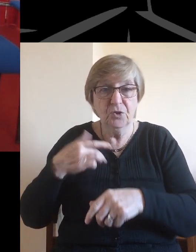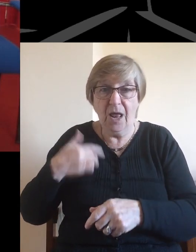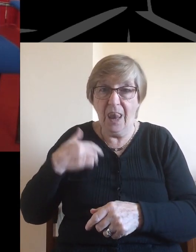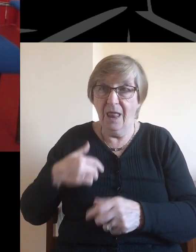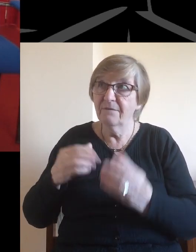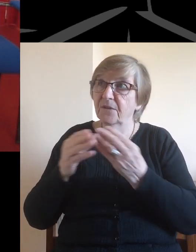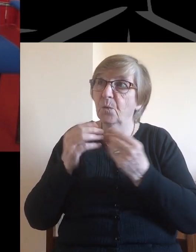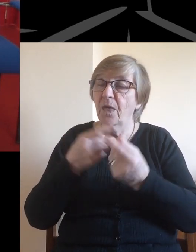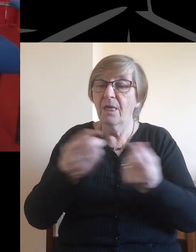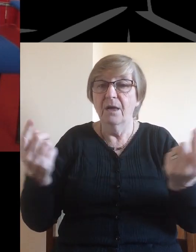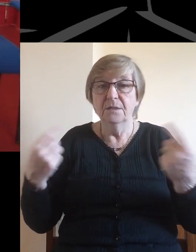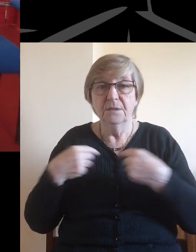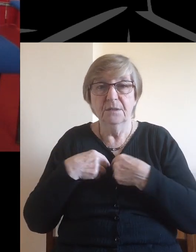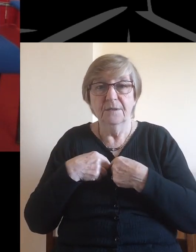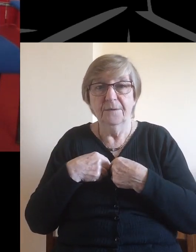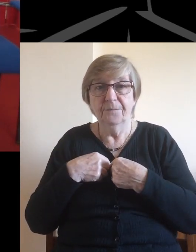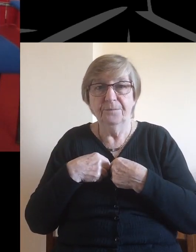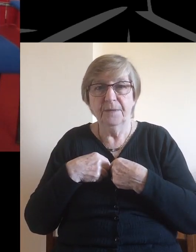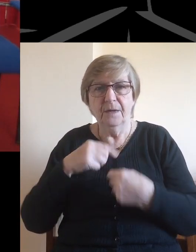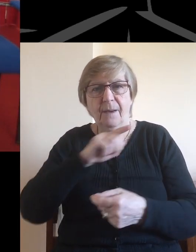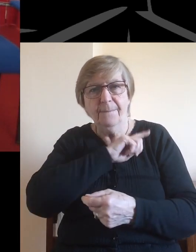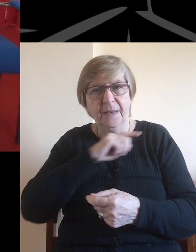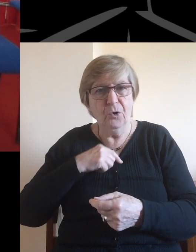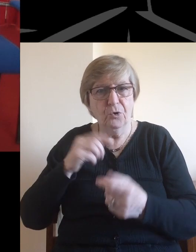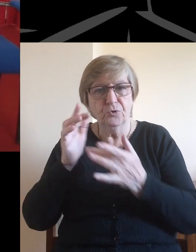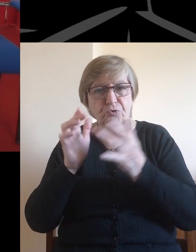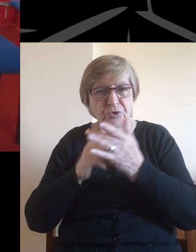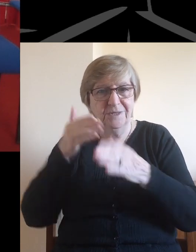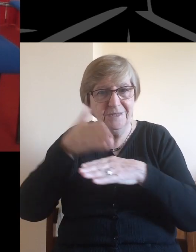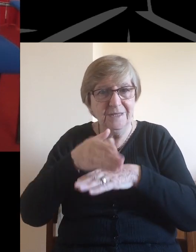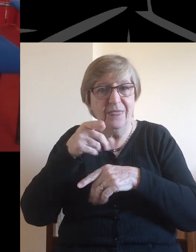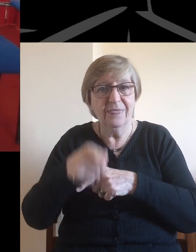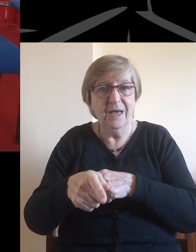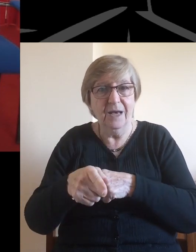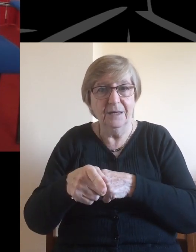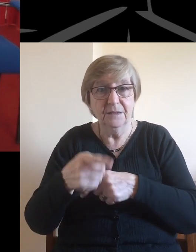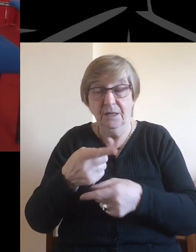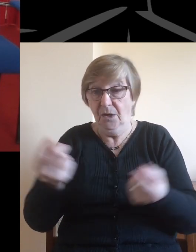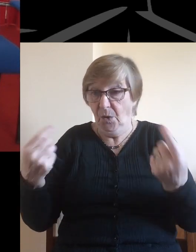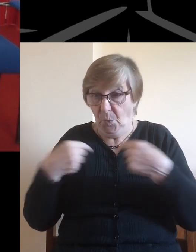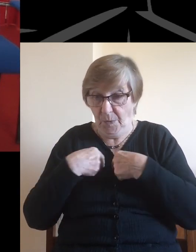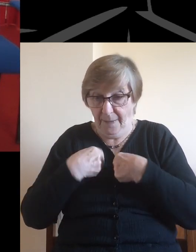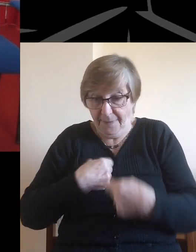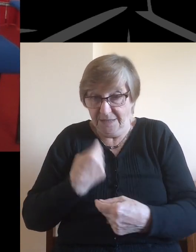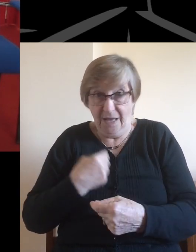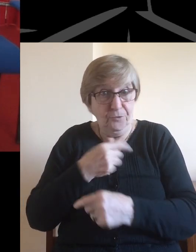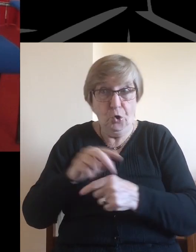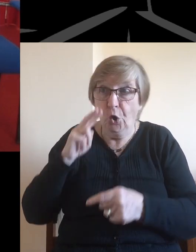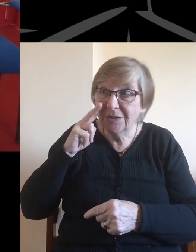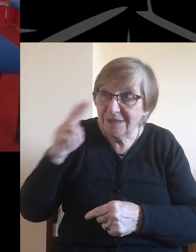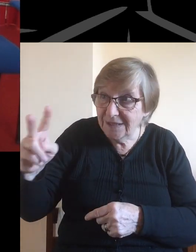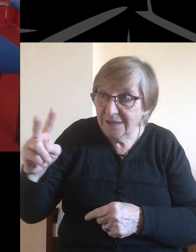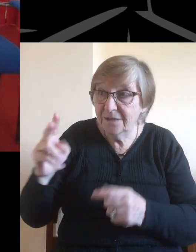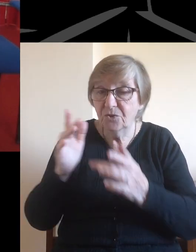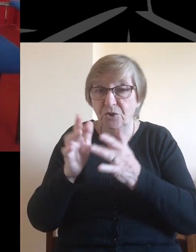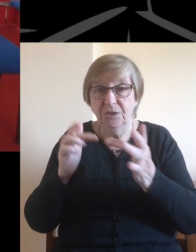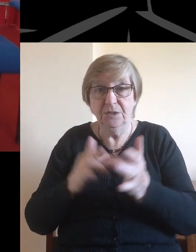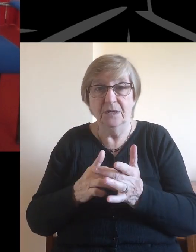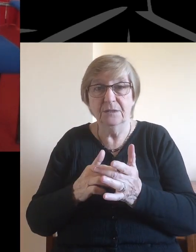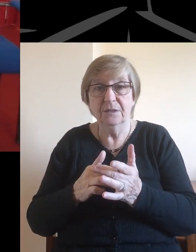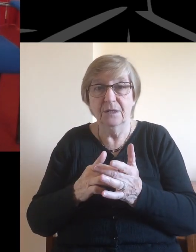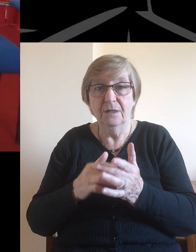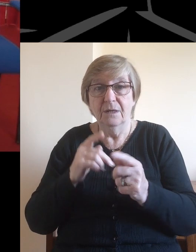dwelling among us. And because of that, even though we ourselves have not seen God, we can know who he is